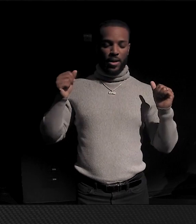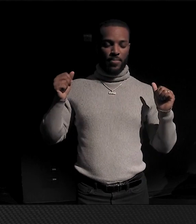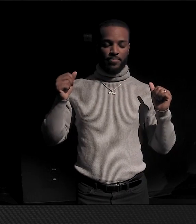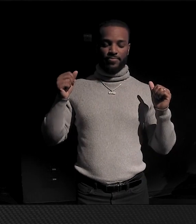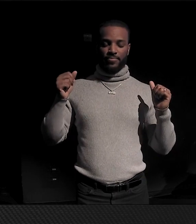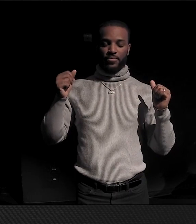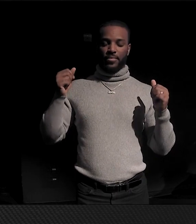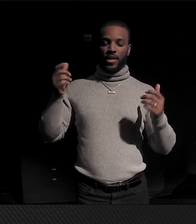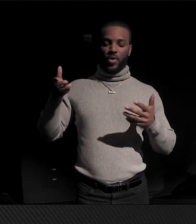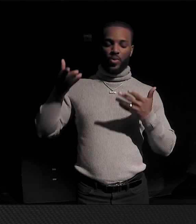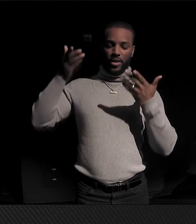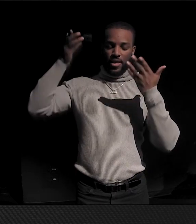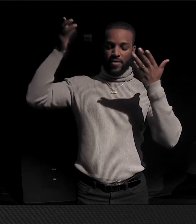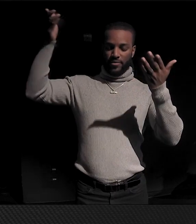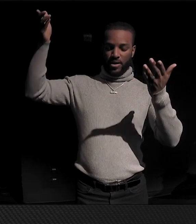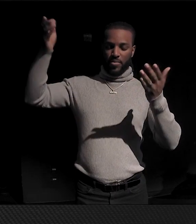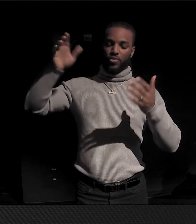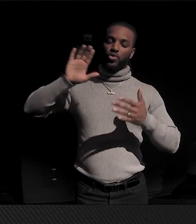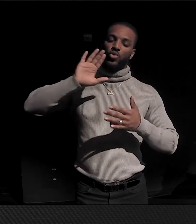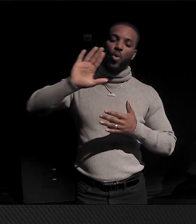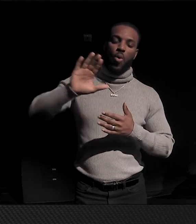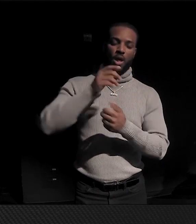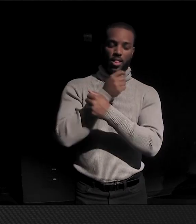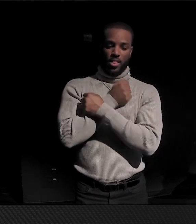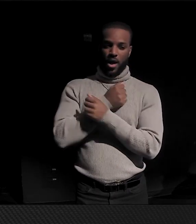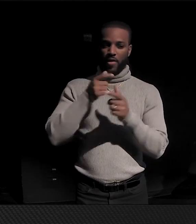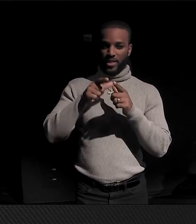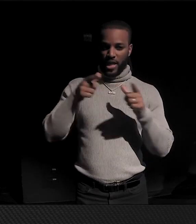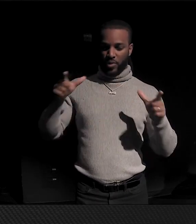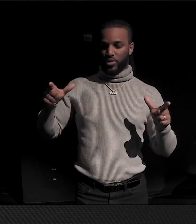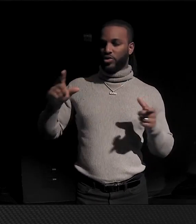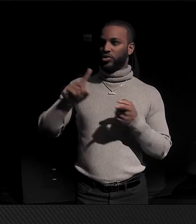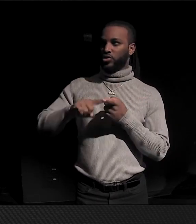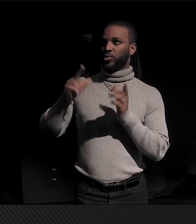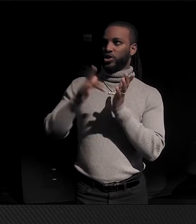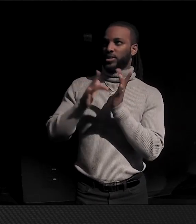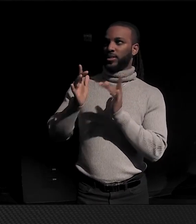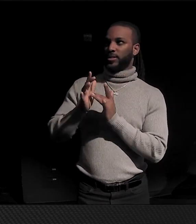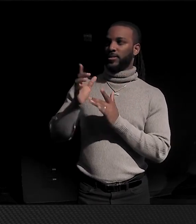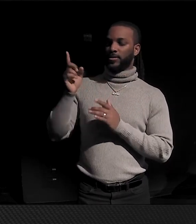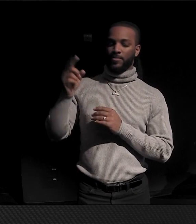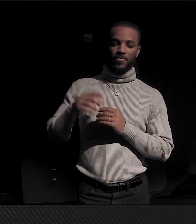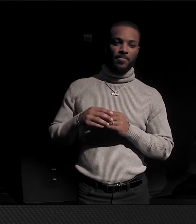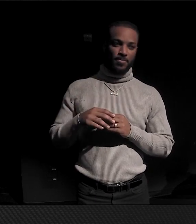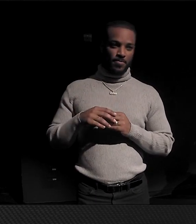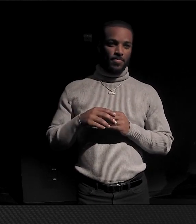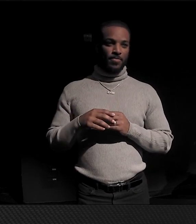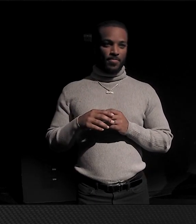up your love language to Jesus himself.